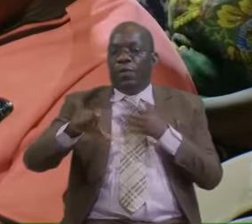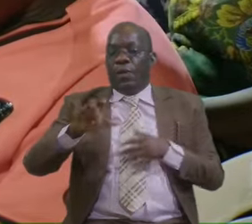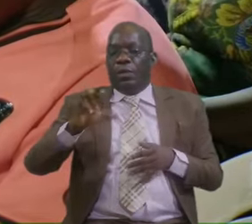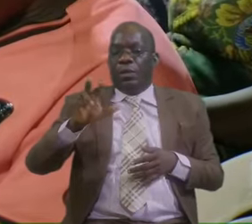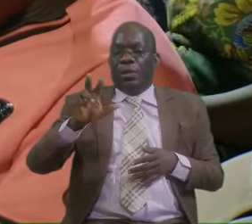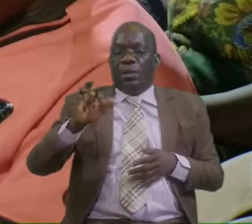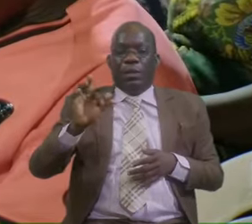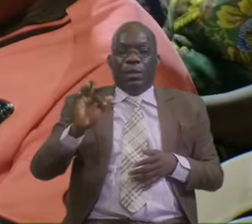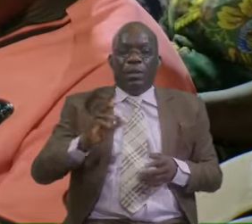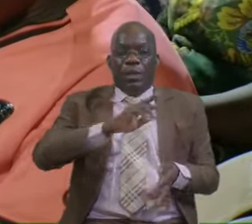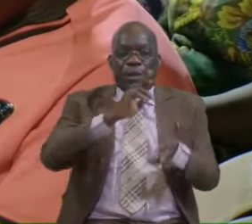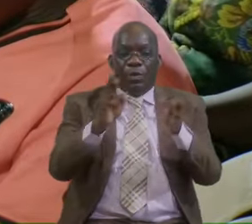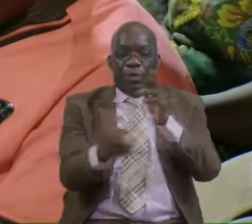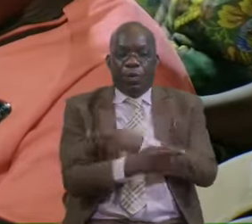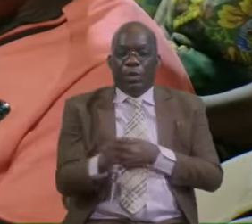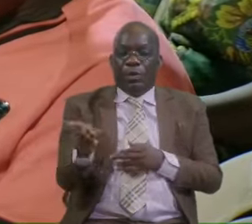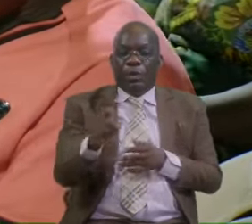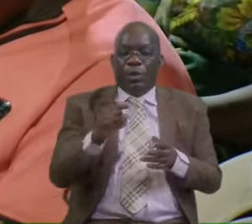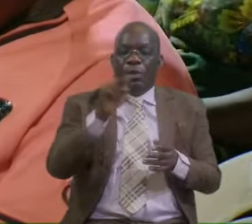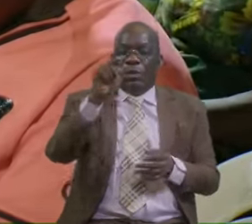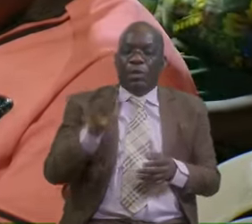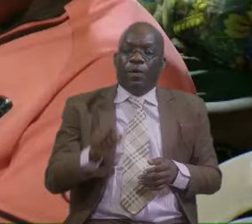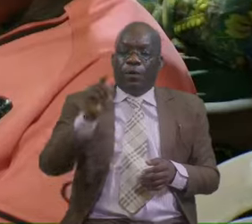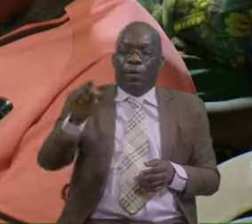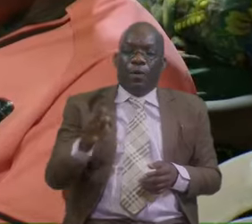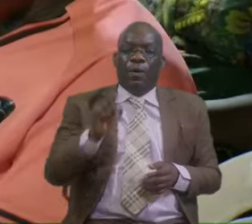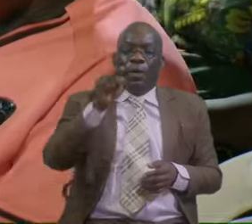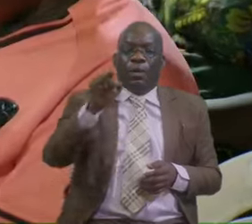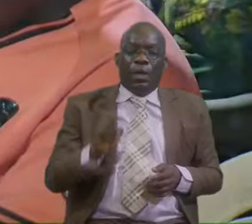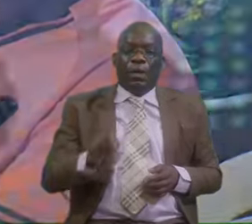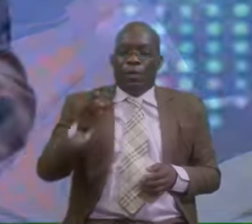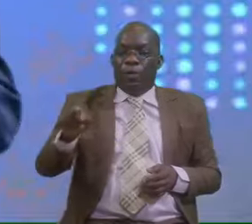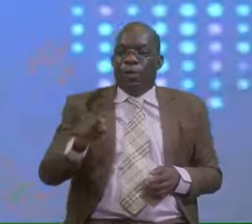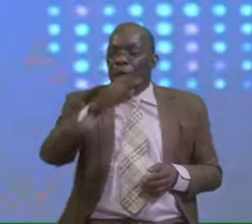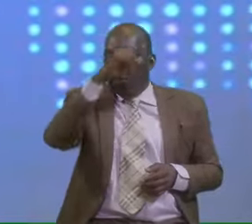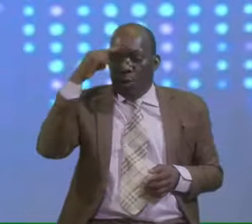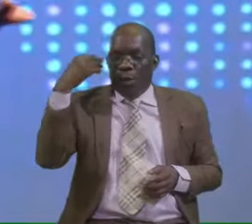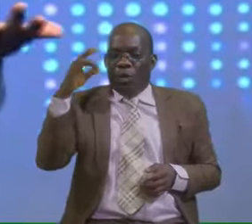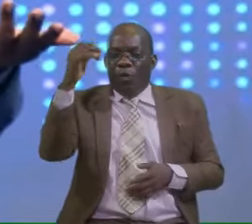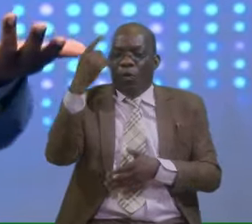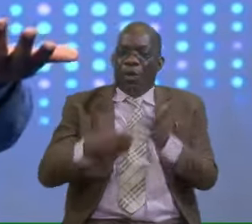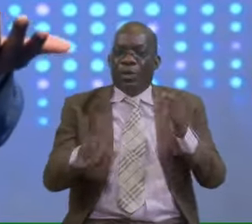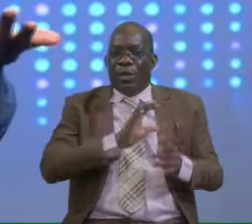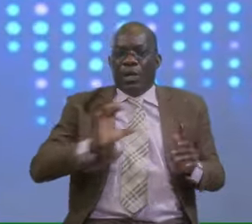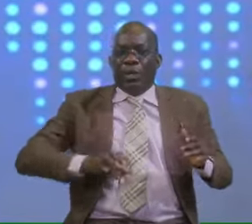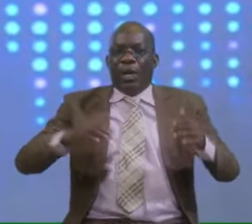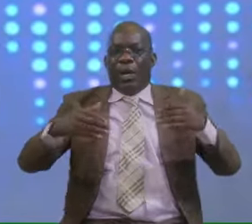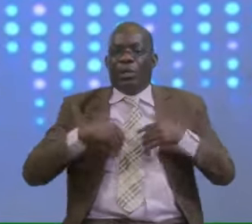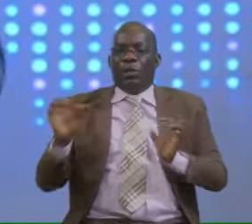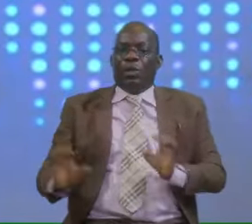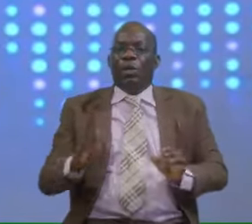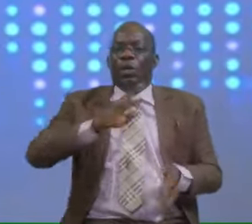ye therefore. Therefore, because of what Christ has done, repent ye